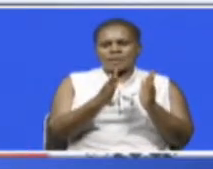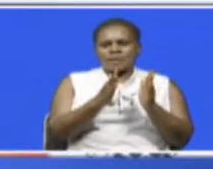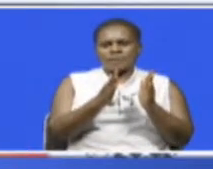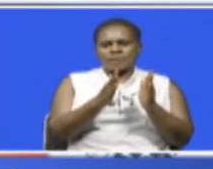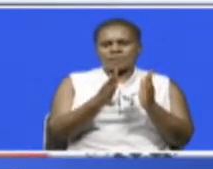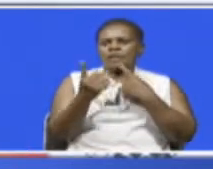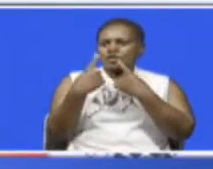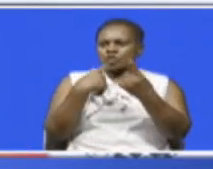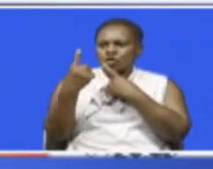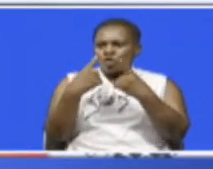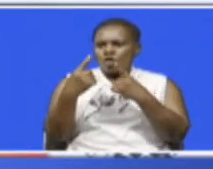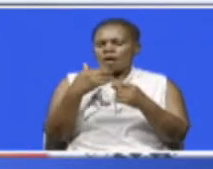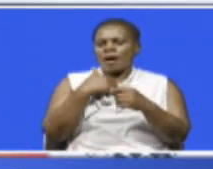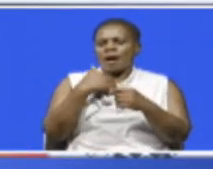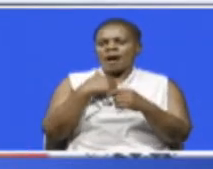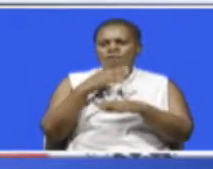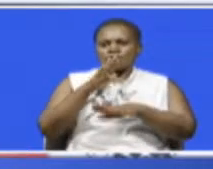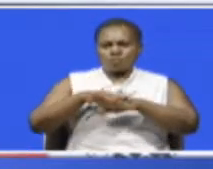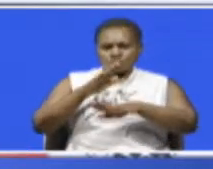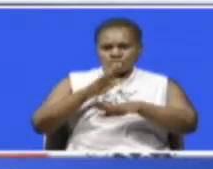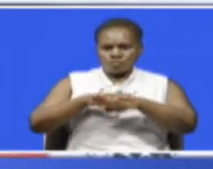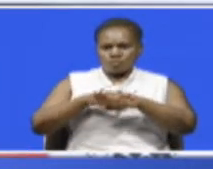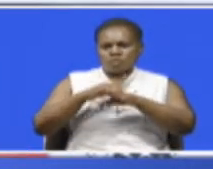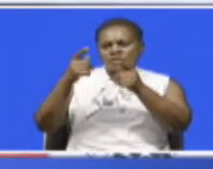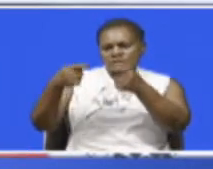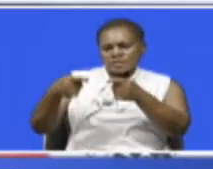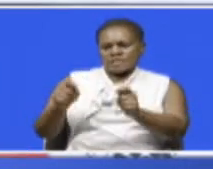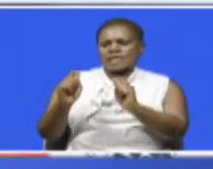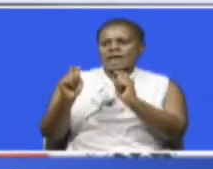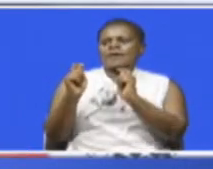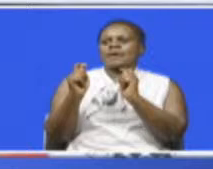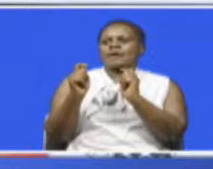Communication. I spoke to them. I have interest of